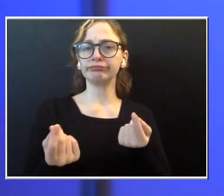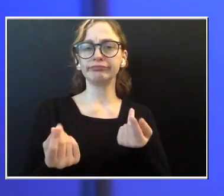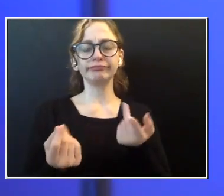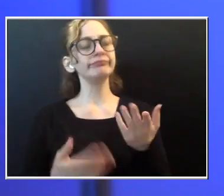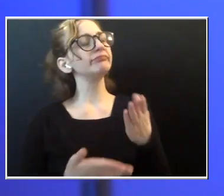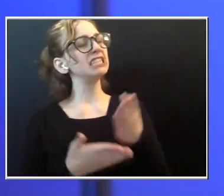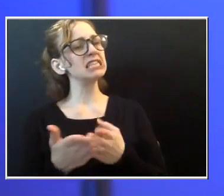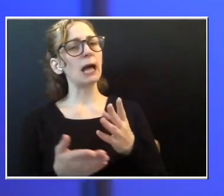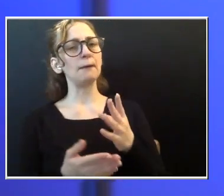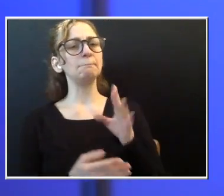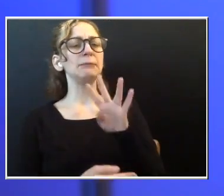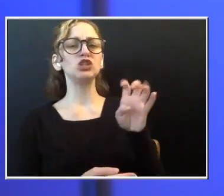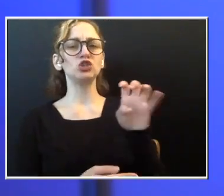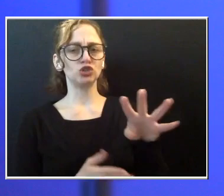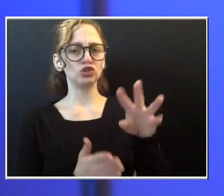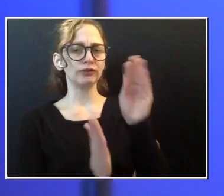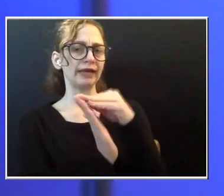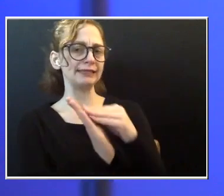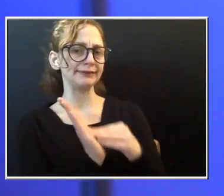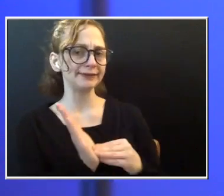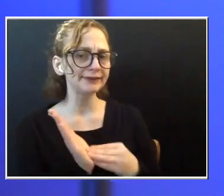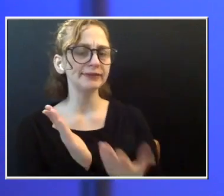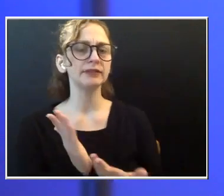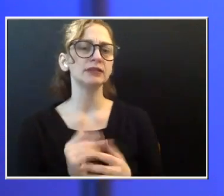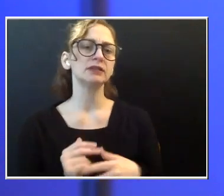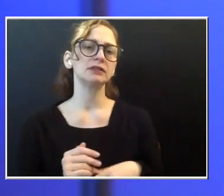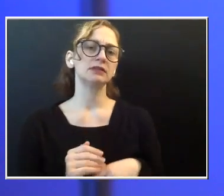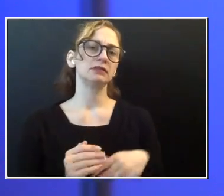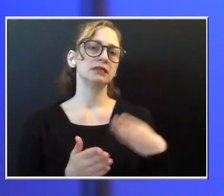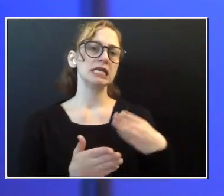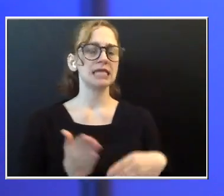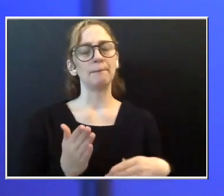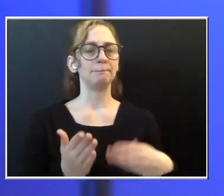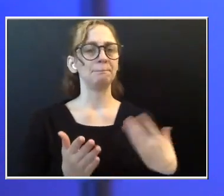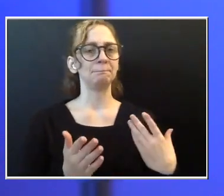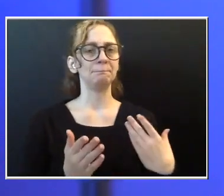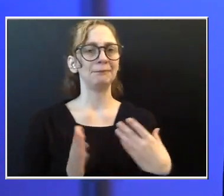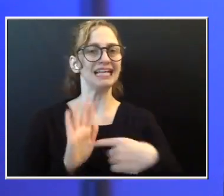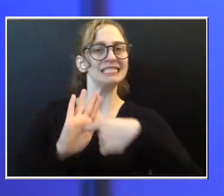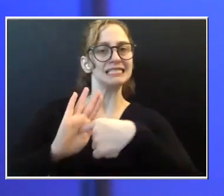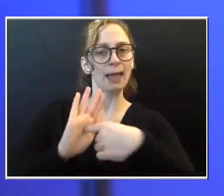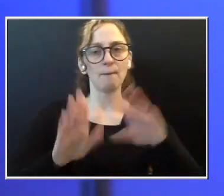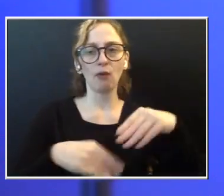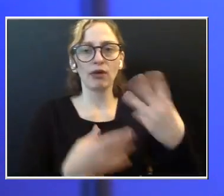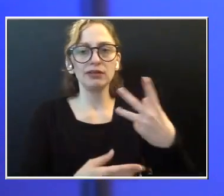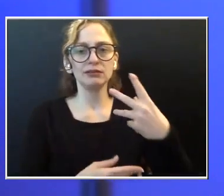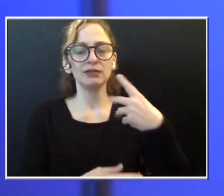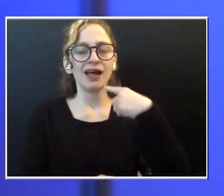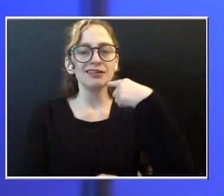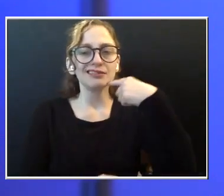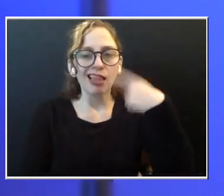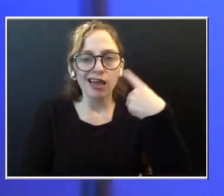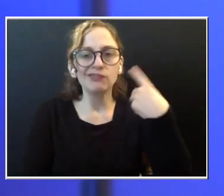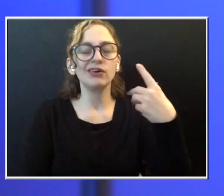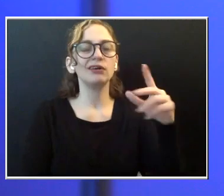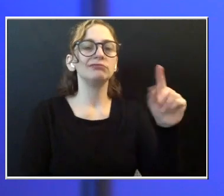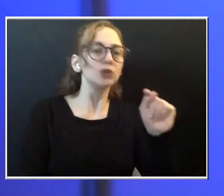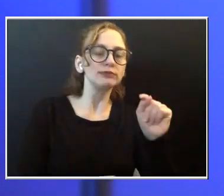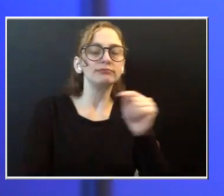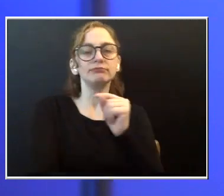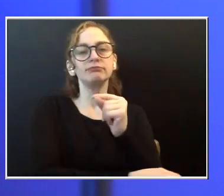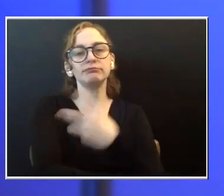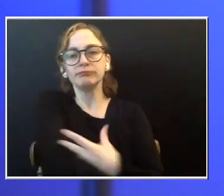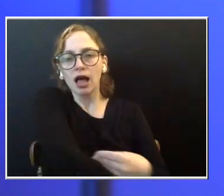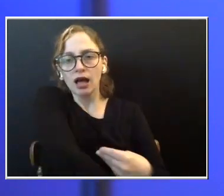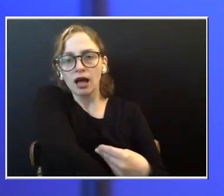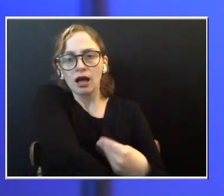participate by getting some specimens, some saliva or urine or blood. So there will be a number of different things. It'll be